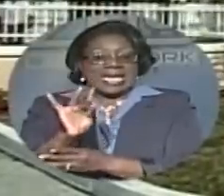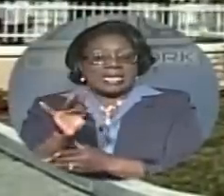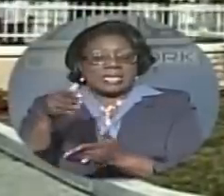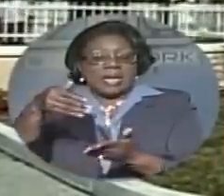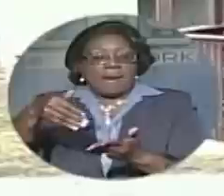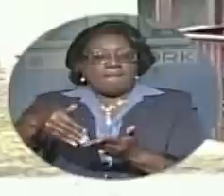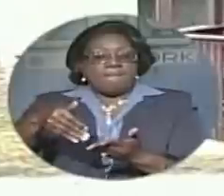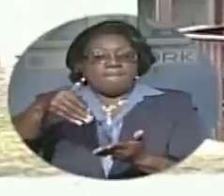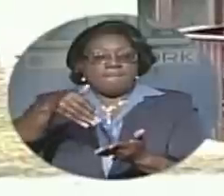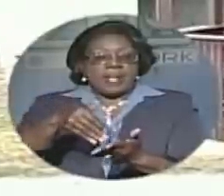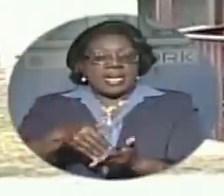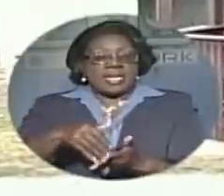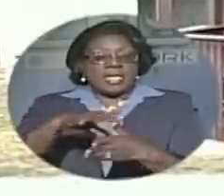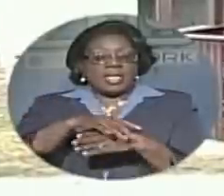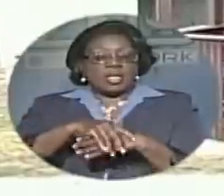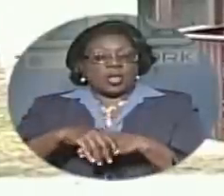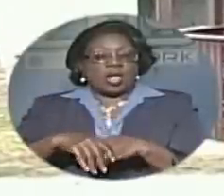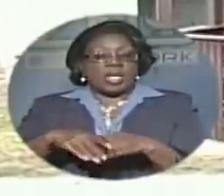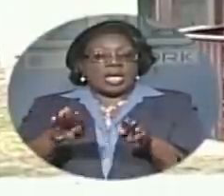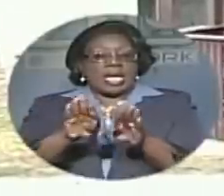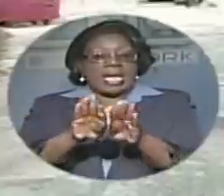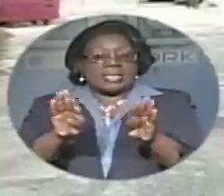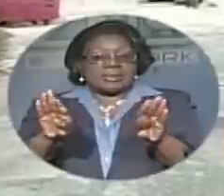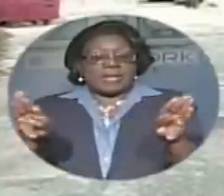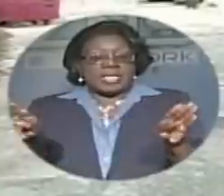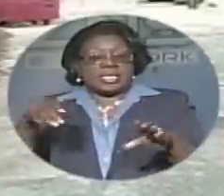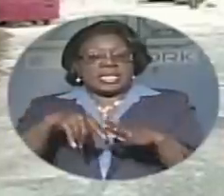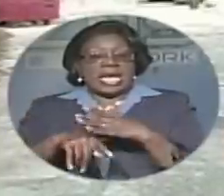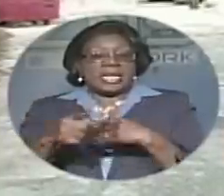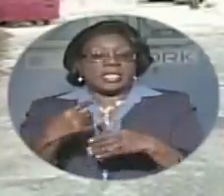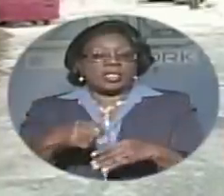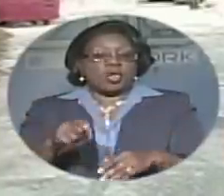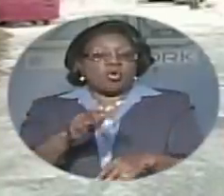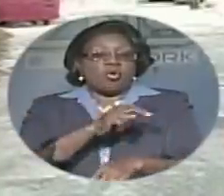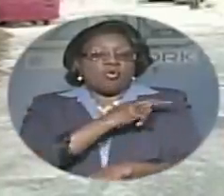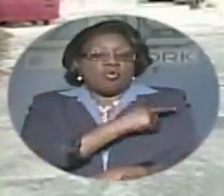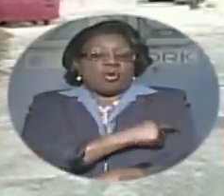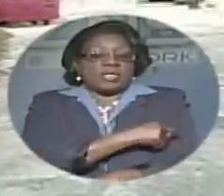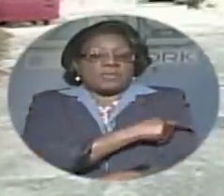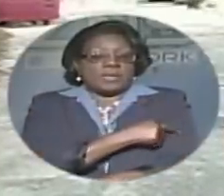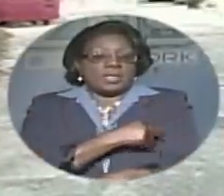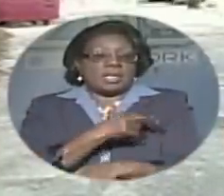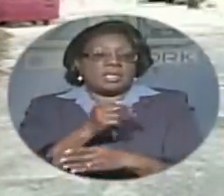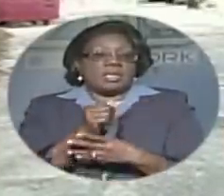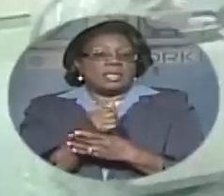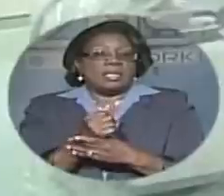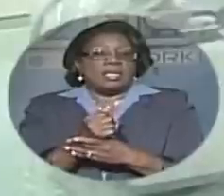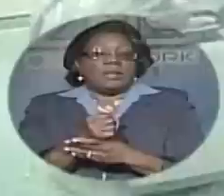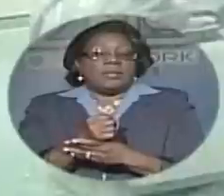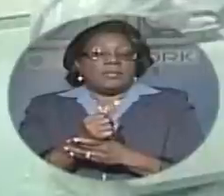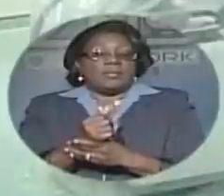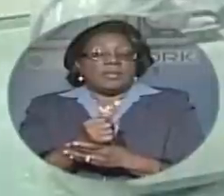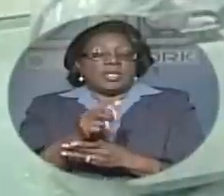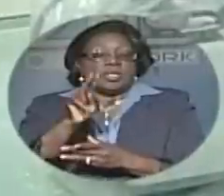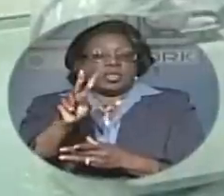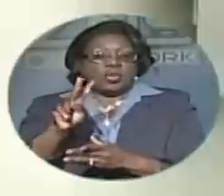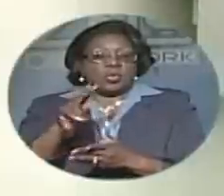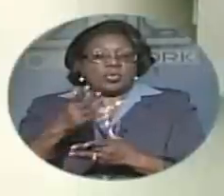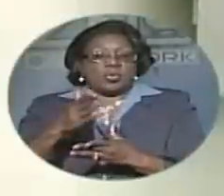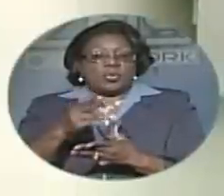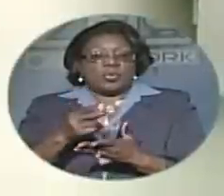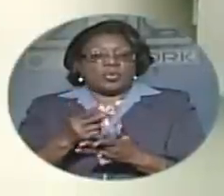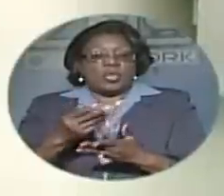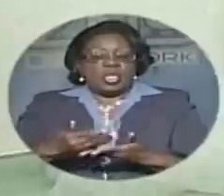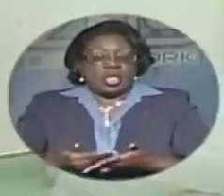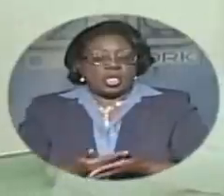expansion and upgrade is the largest capital investment at the Rand Memorial Hospital in its 41-year history. Two state-of-the-art